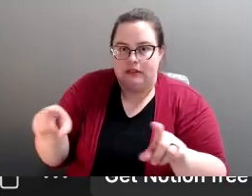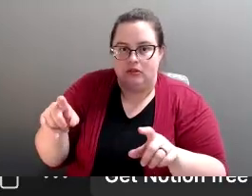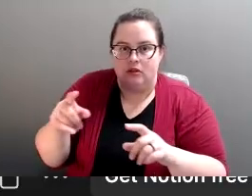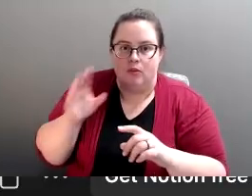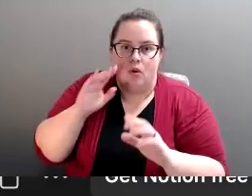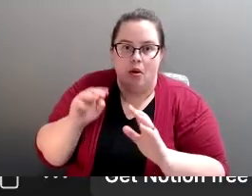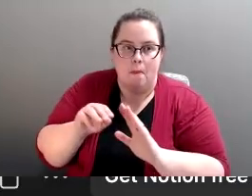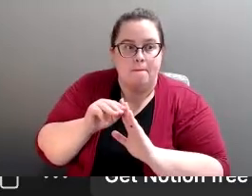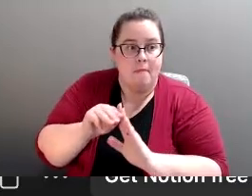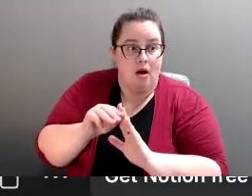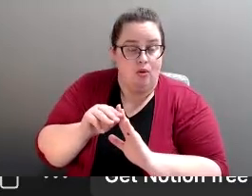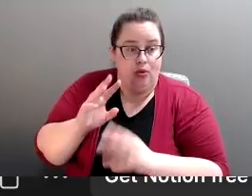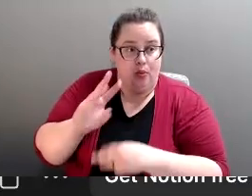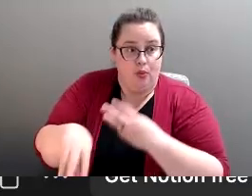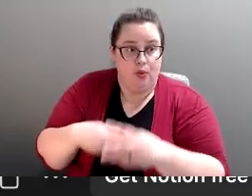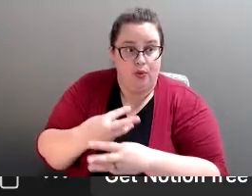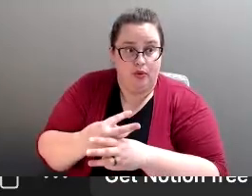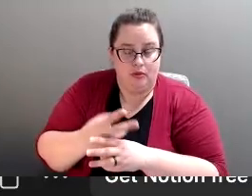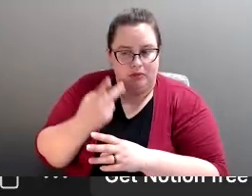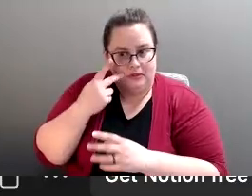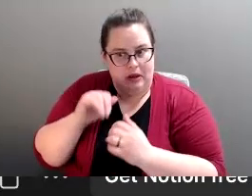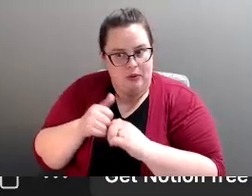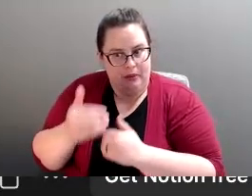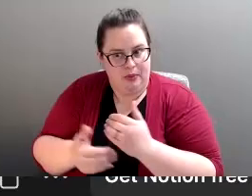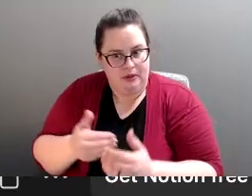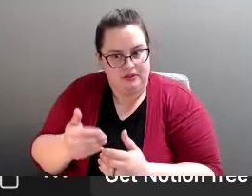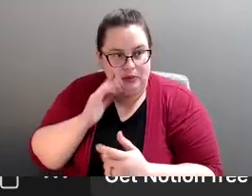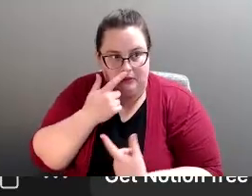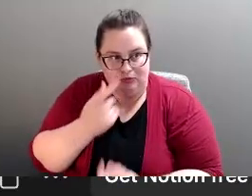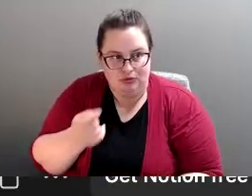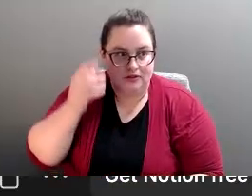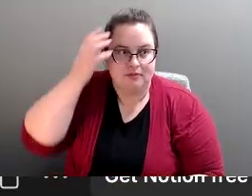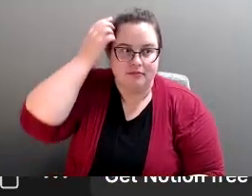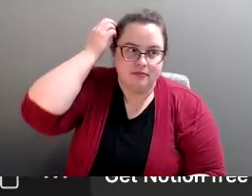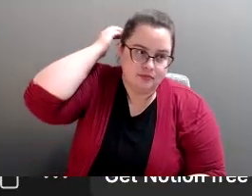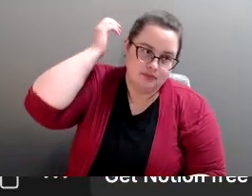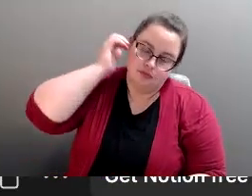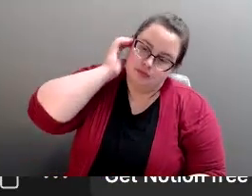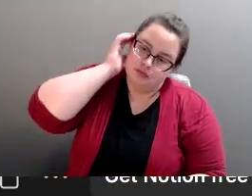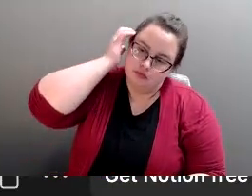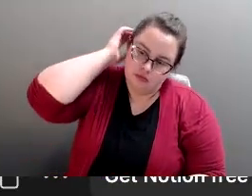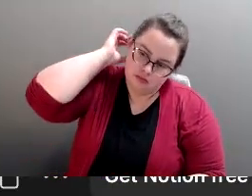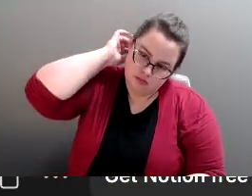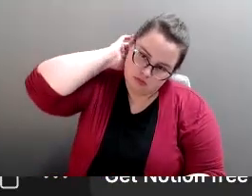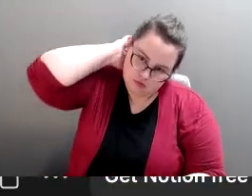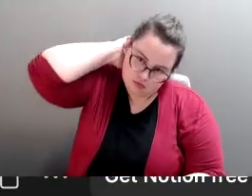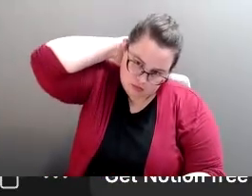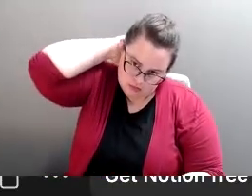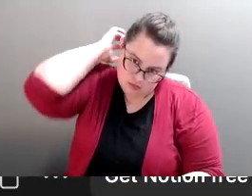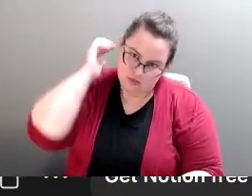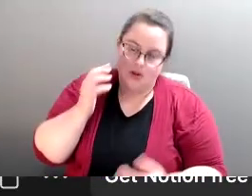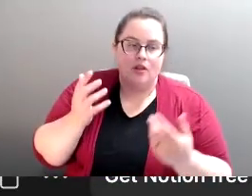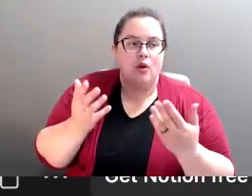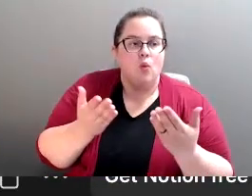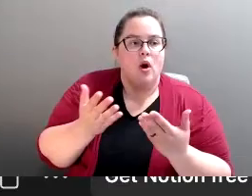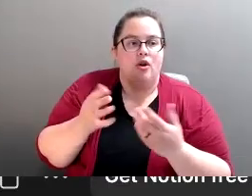to model the world. We'll see how that works. It'll be very interesting. So, and then what are the factors that